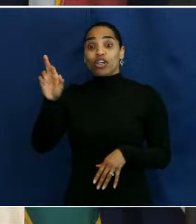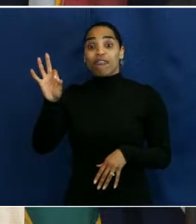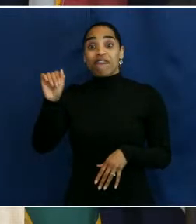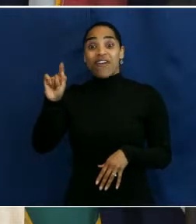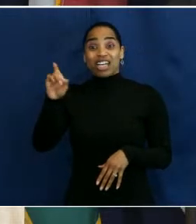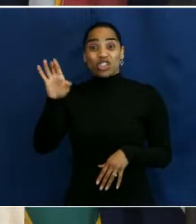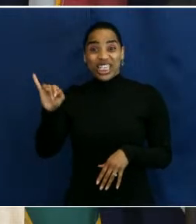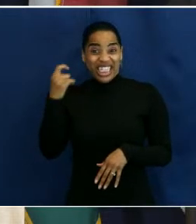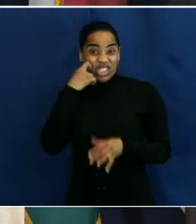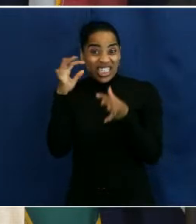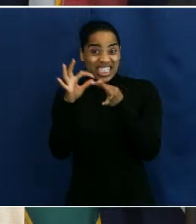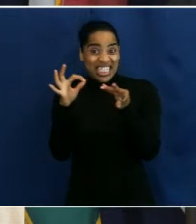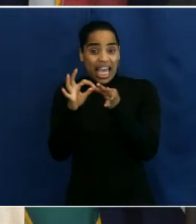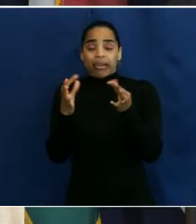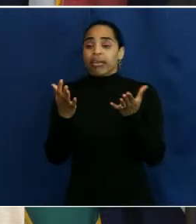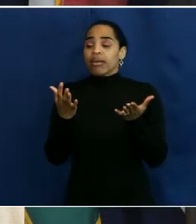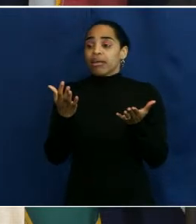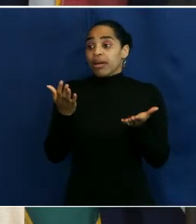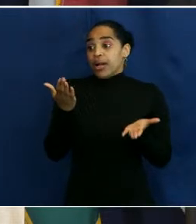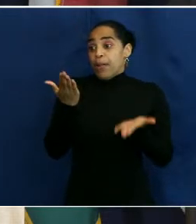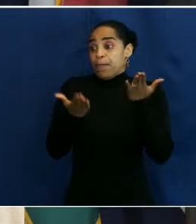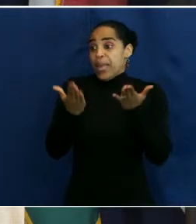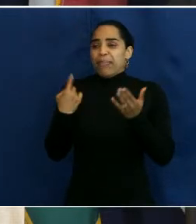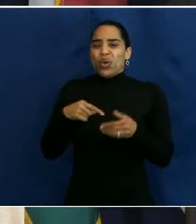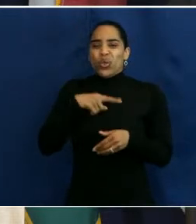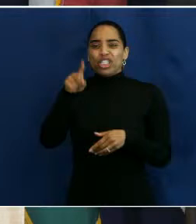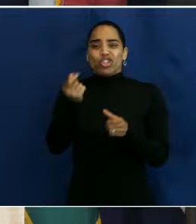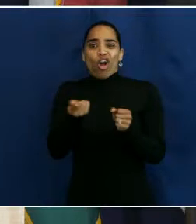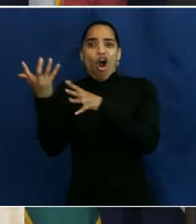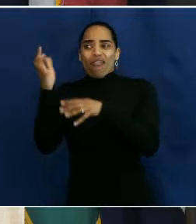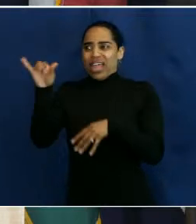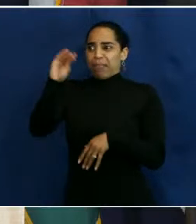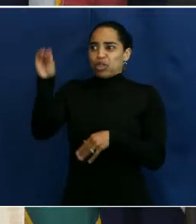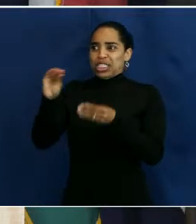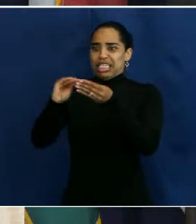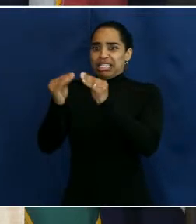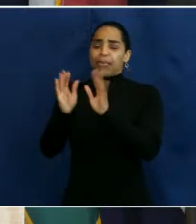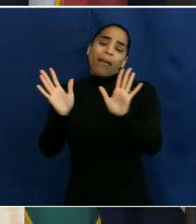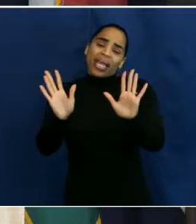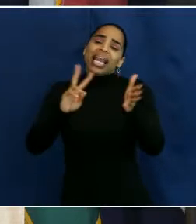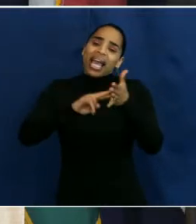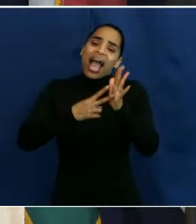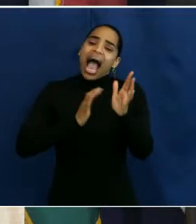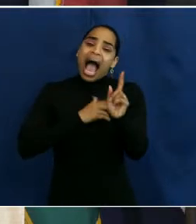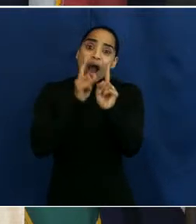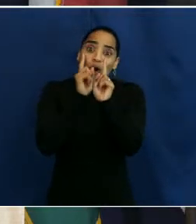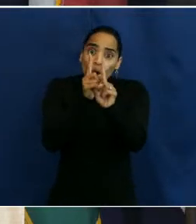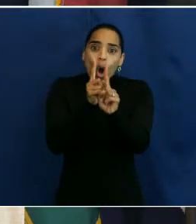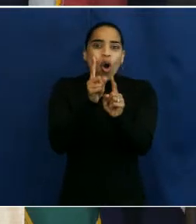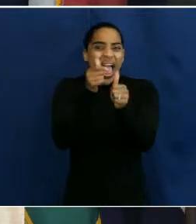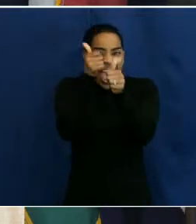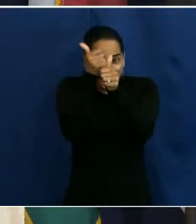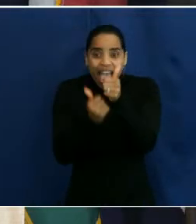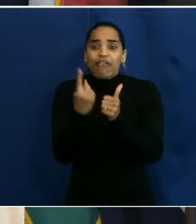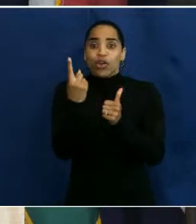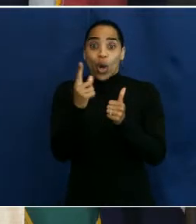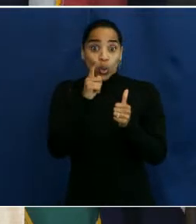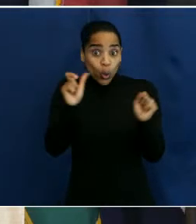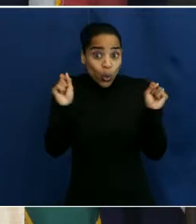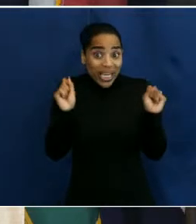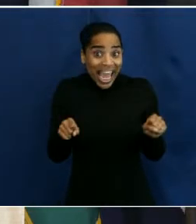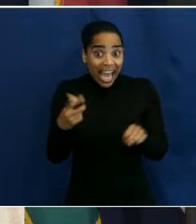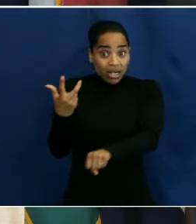talk about we should probably disband the percentages. The goal is to get everyone who's eligible to be